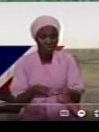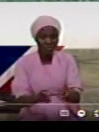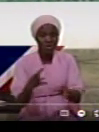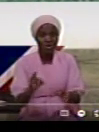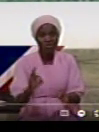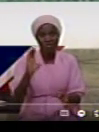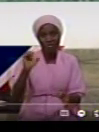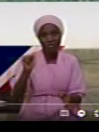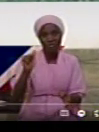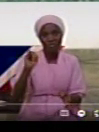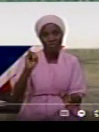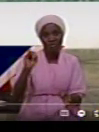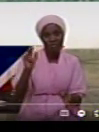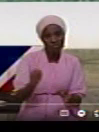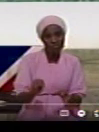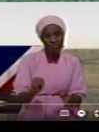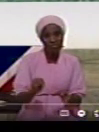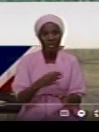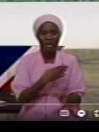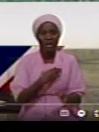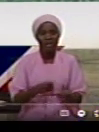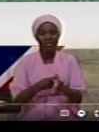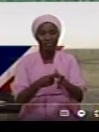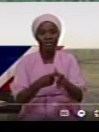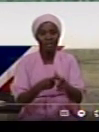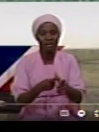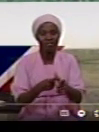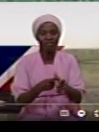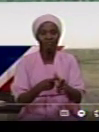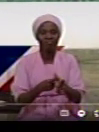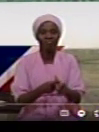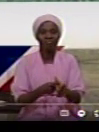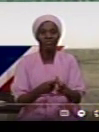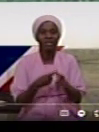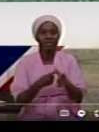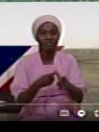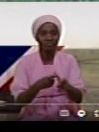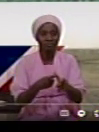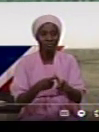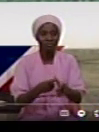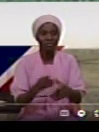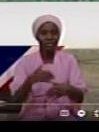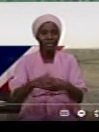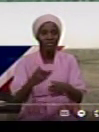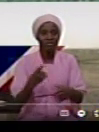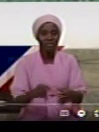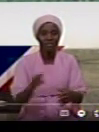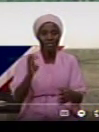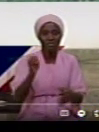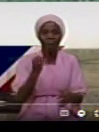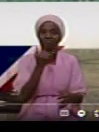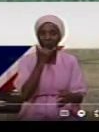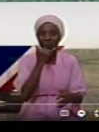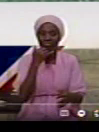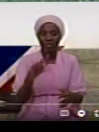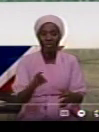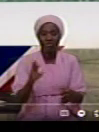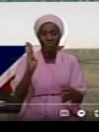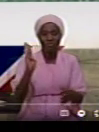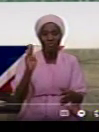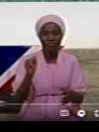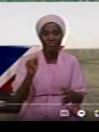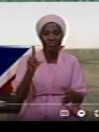ran greedily after the heir of Balaam for reward and perished in the gainsaying